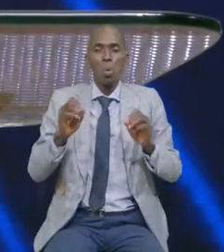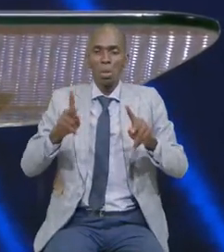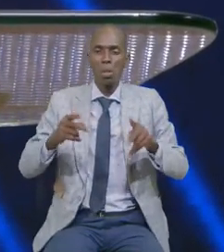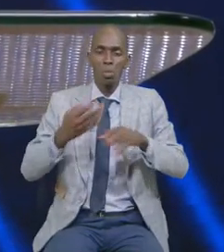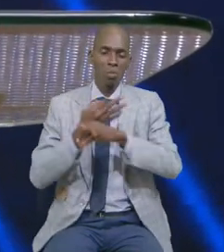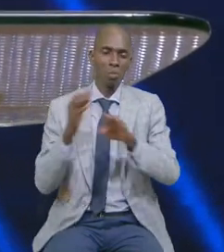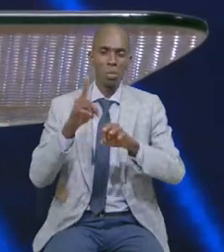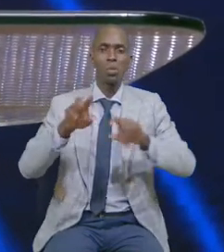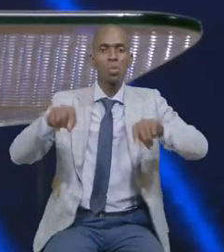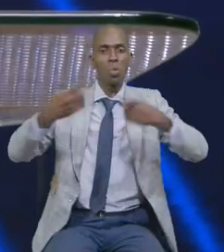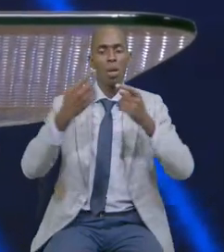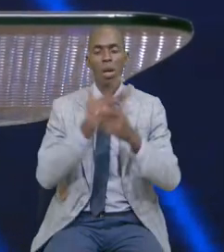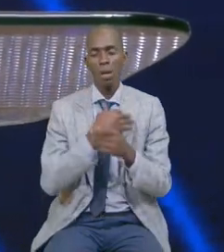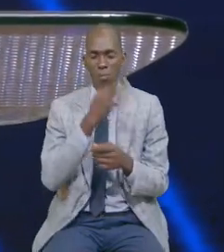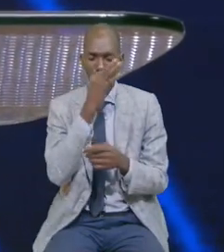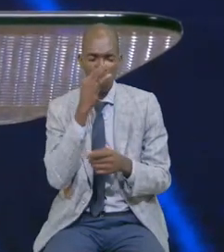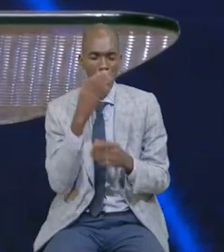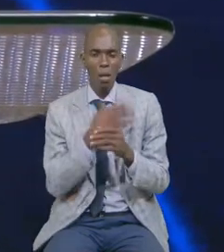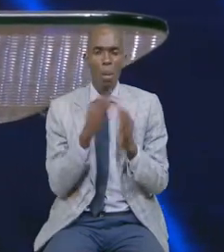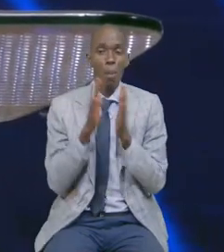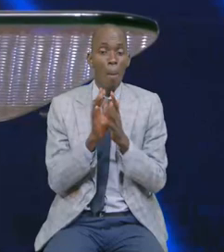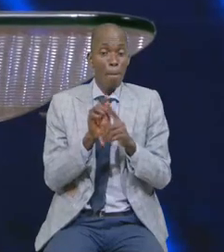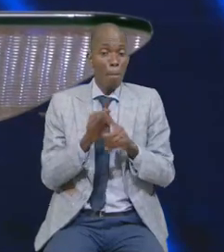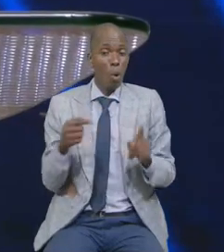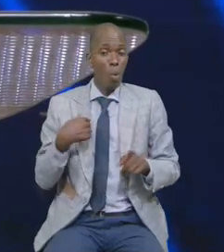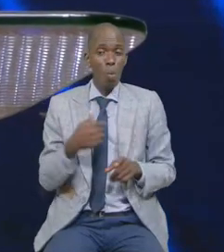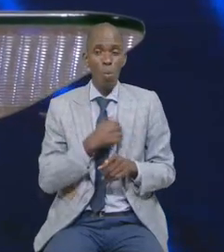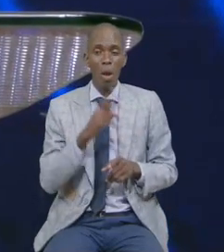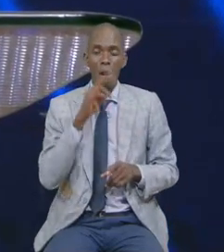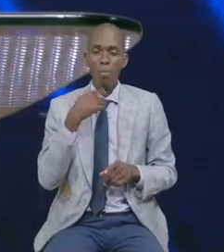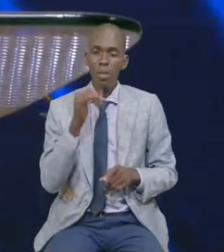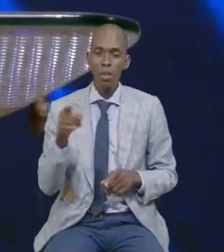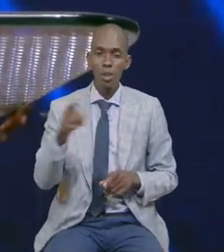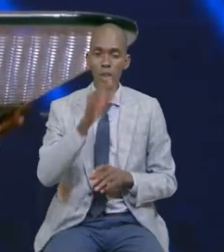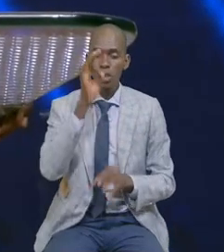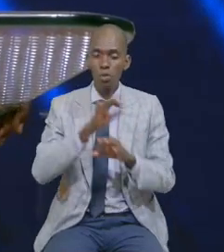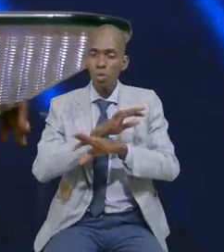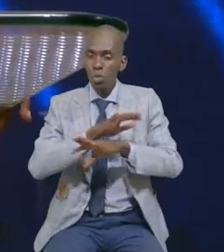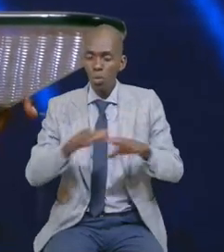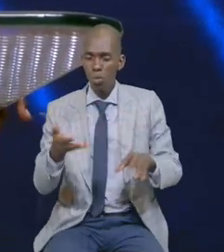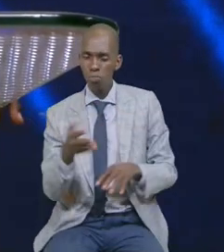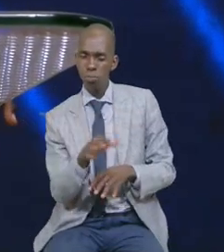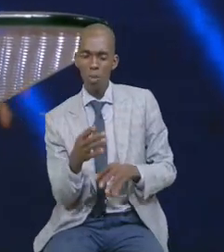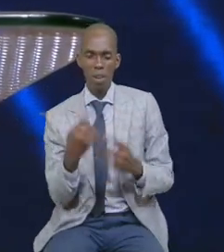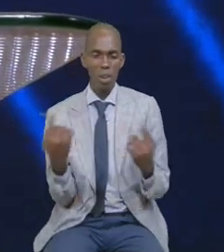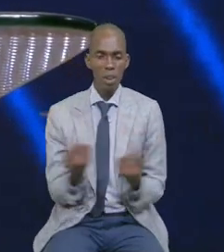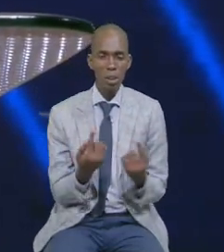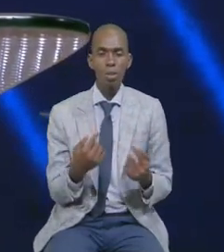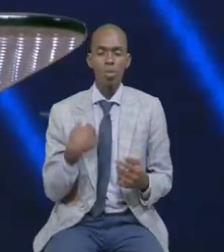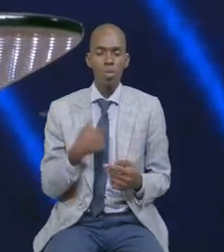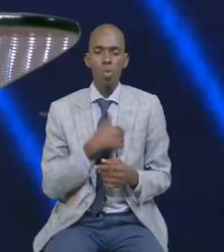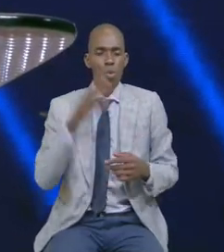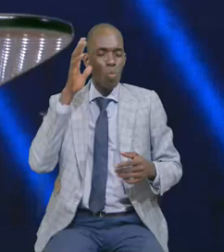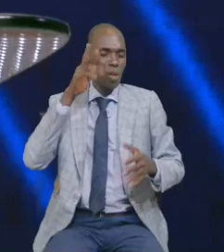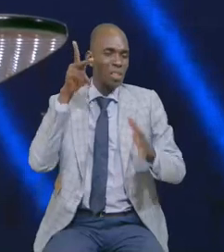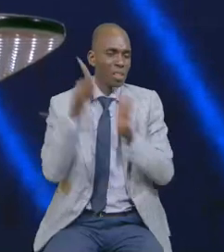days you want to fast, but we'll tell you, if you don't compromise, we'll finish your life. And that's